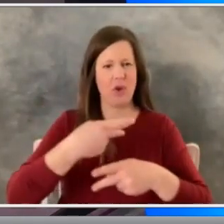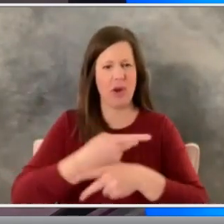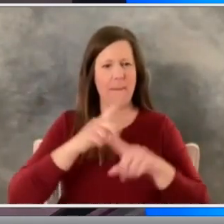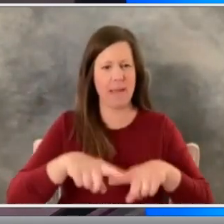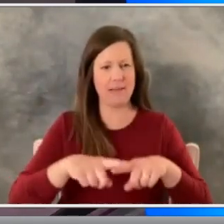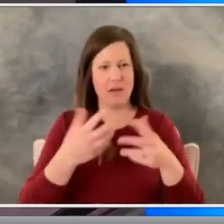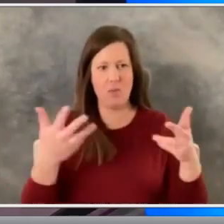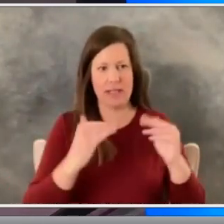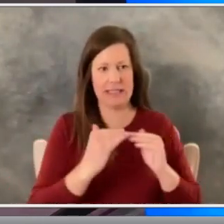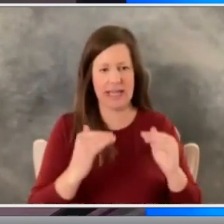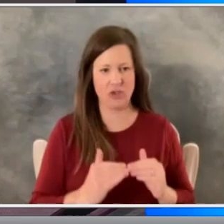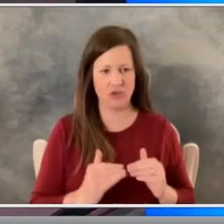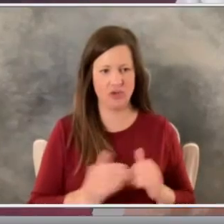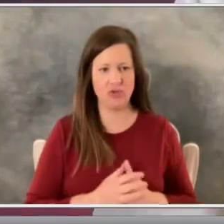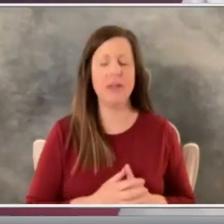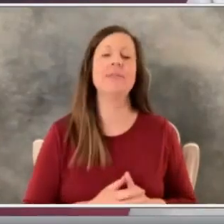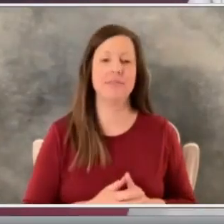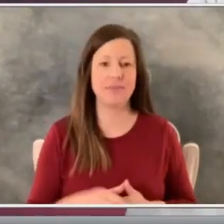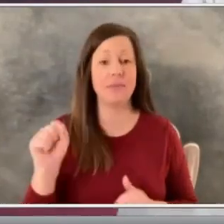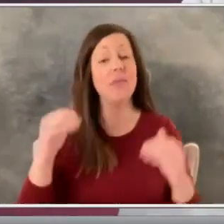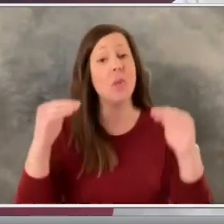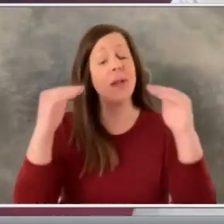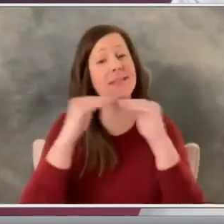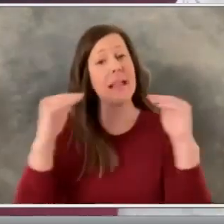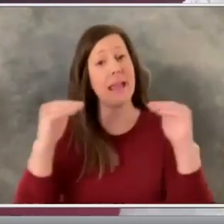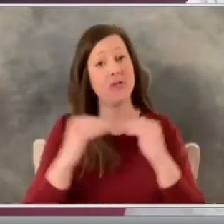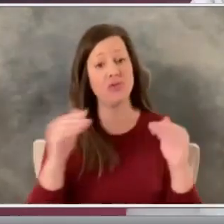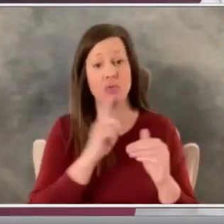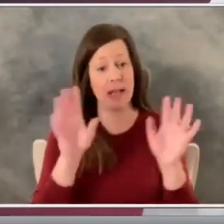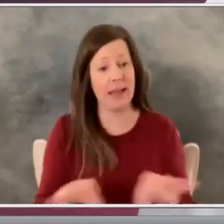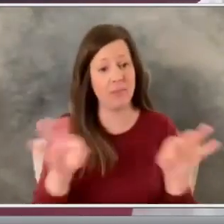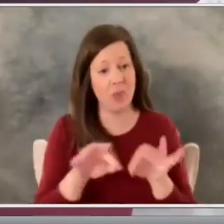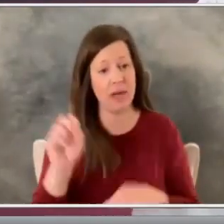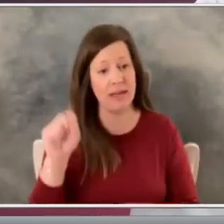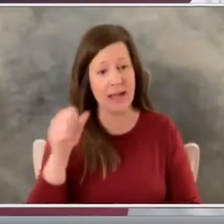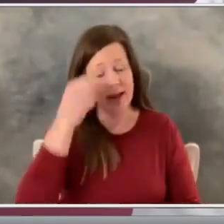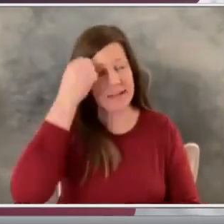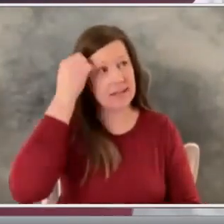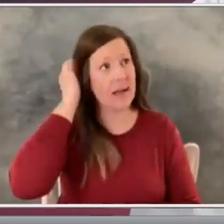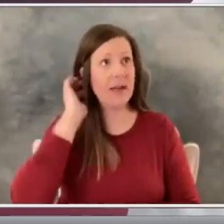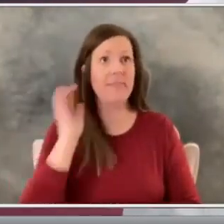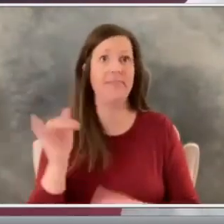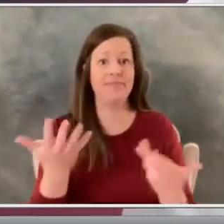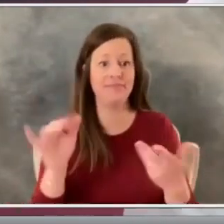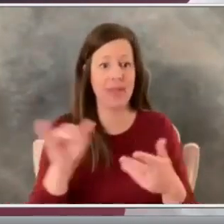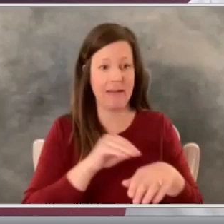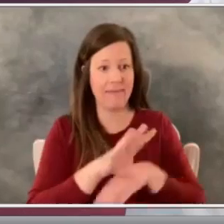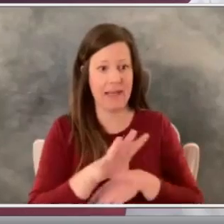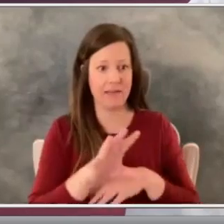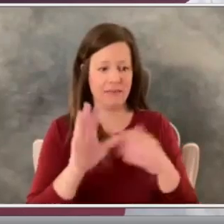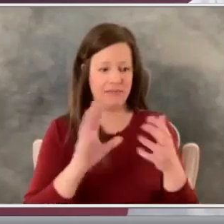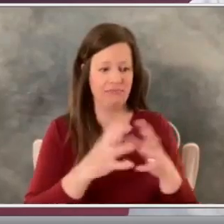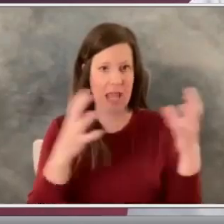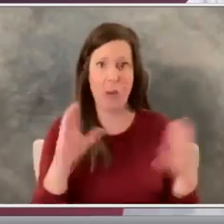Yeah, well, I mean, the stage matters in terms of, as you're pointing out, how much care somebody needs. You know, in the mild stages, people